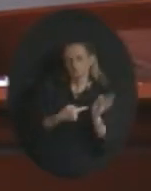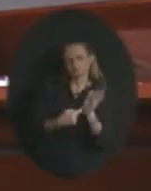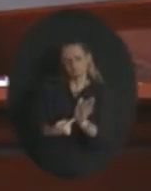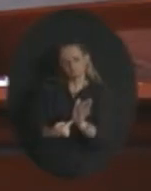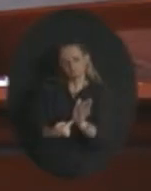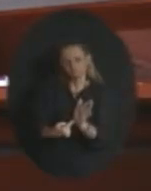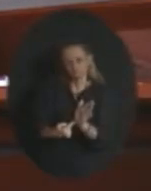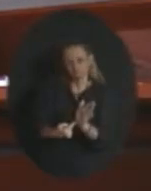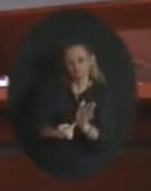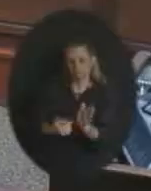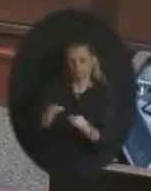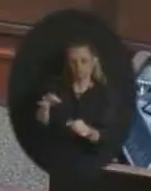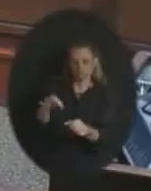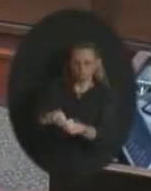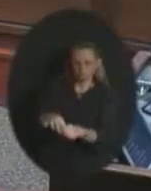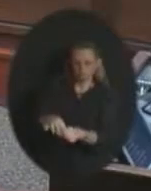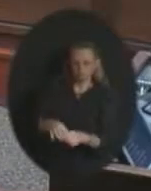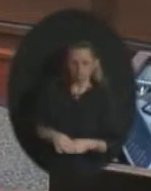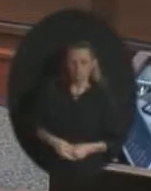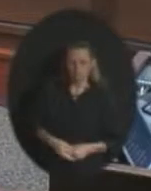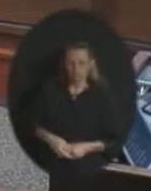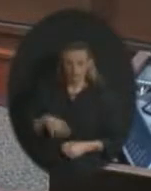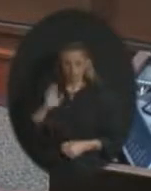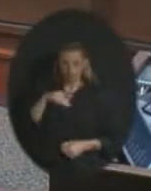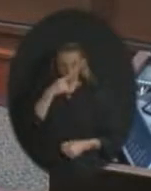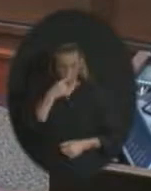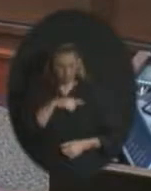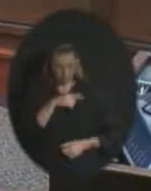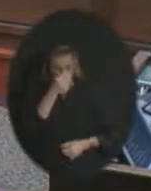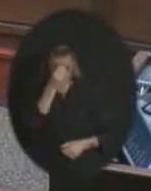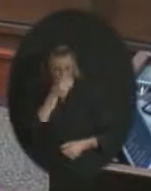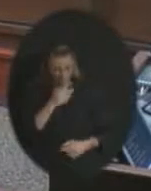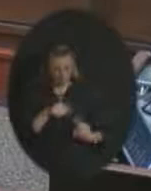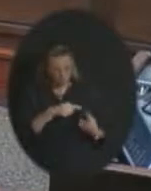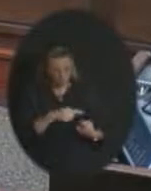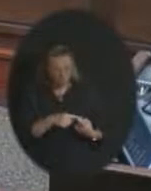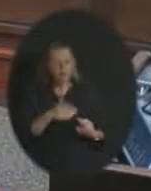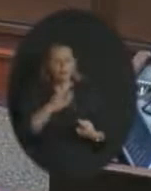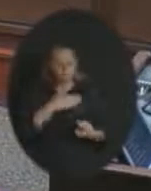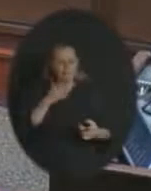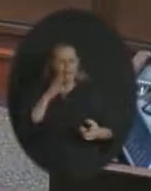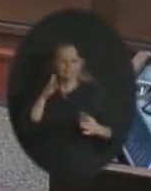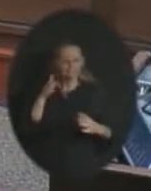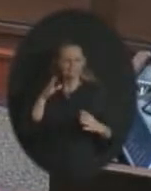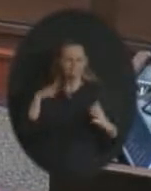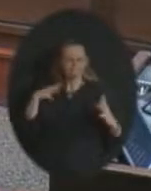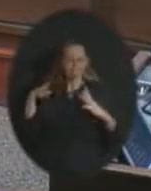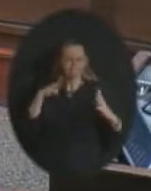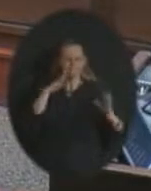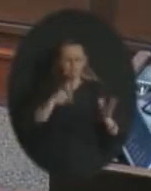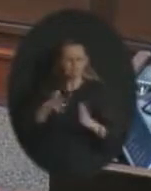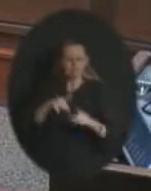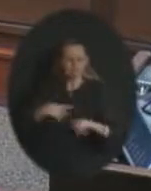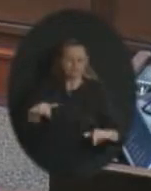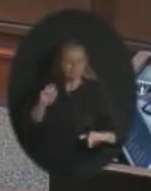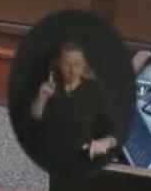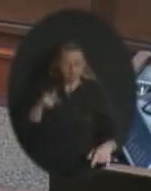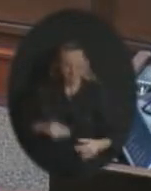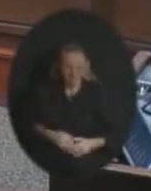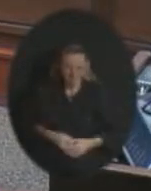That'd be okay. Thank you. Would you let us know when you're going to do that, and I'll plan my vacation. Is there?